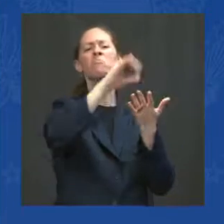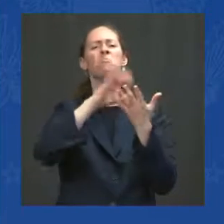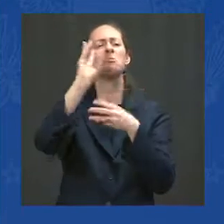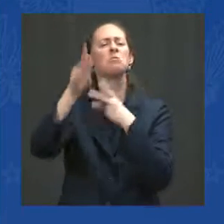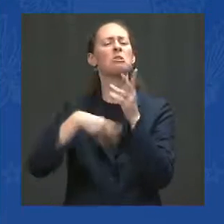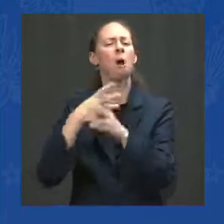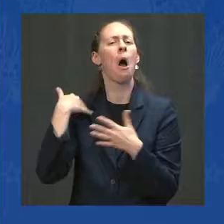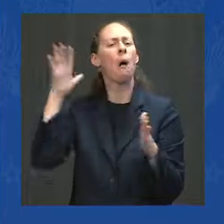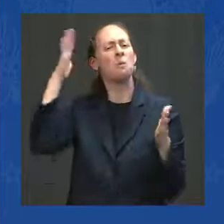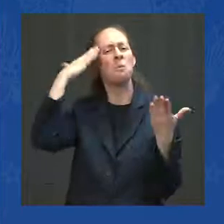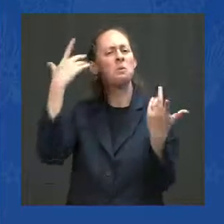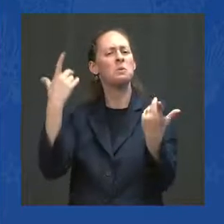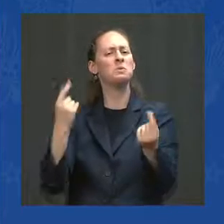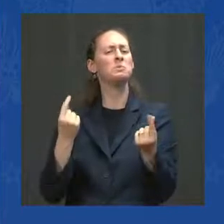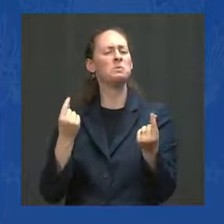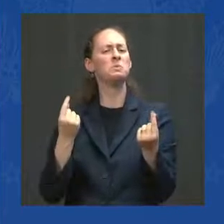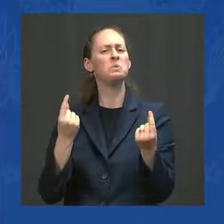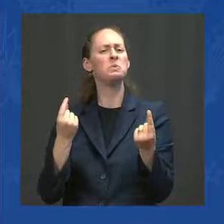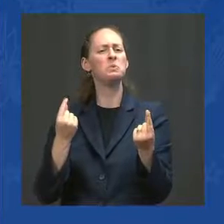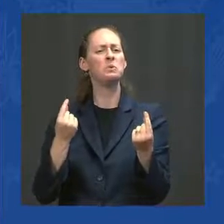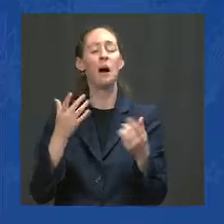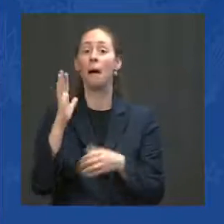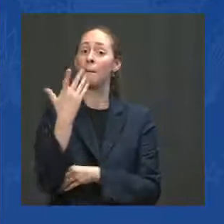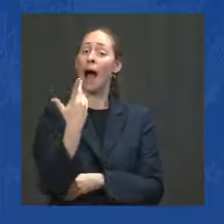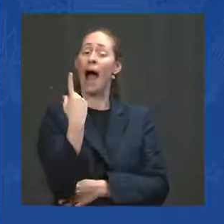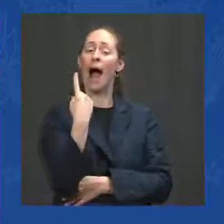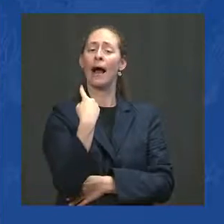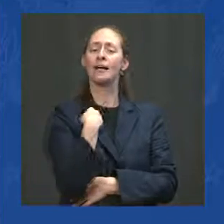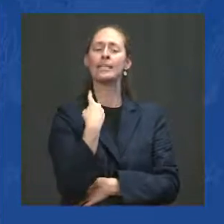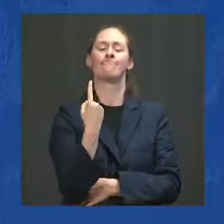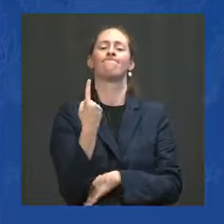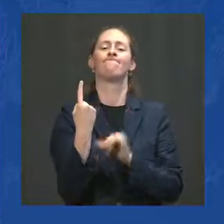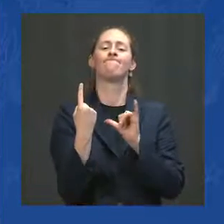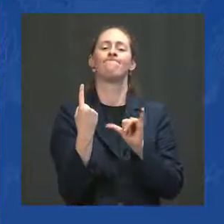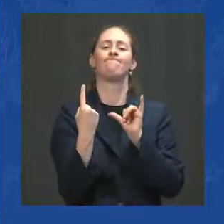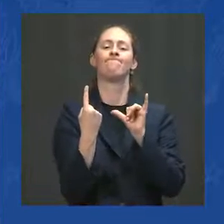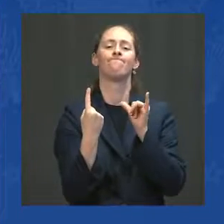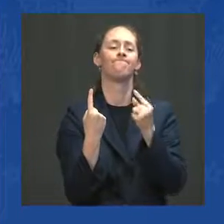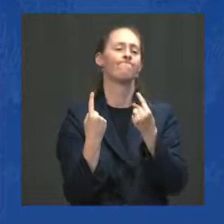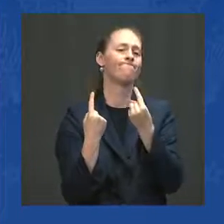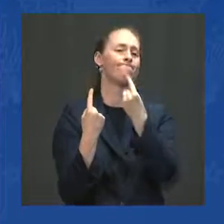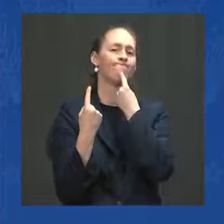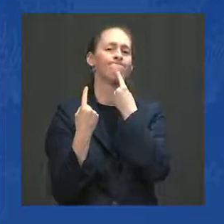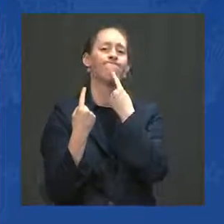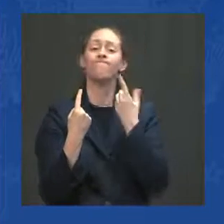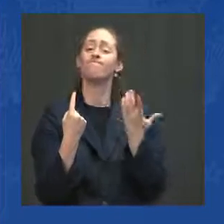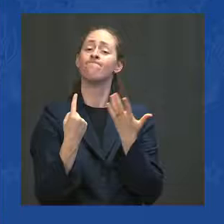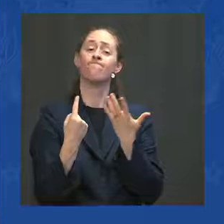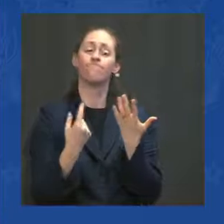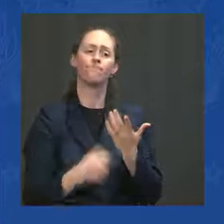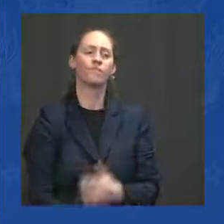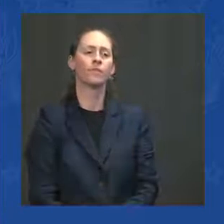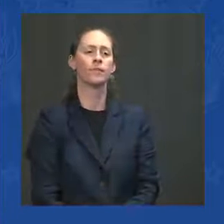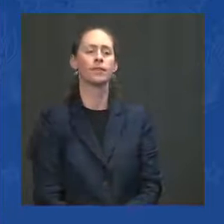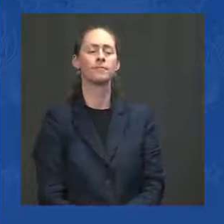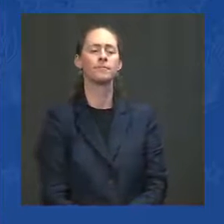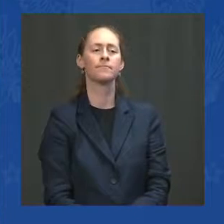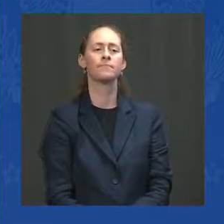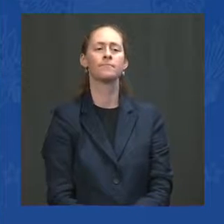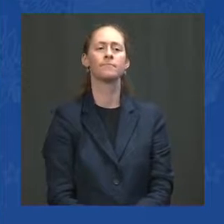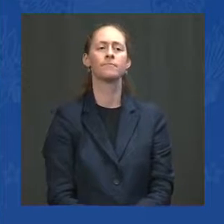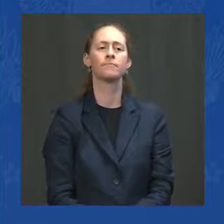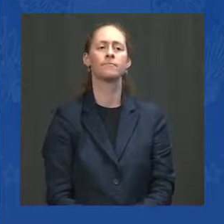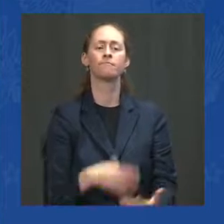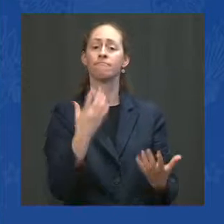is disappointing is that more people were not willing